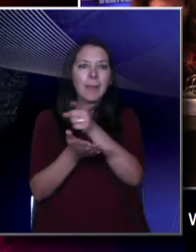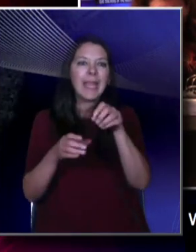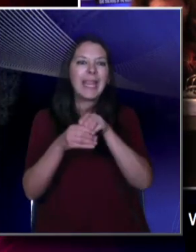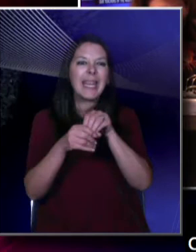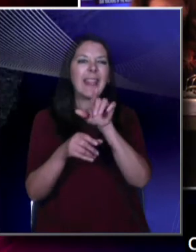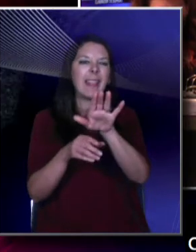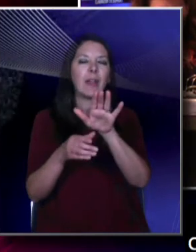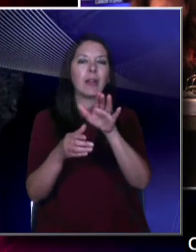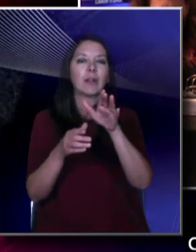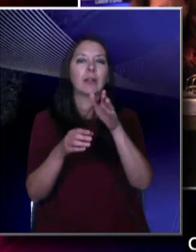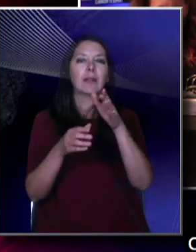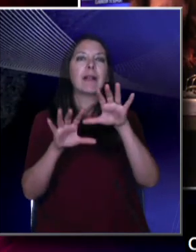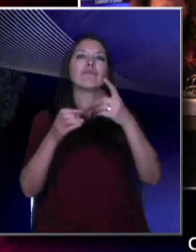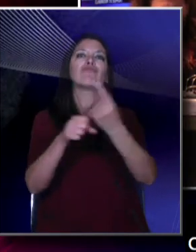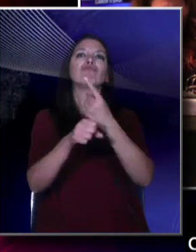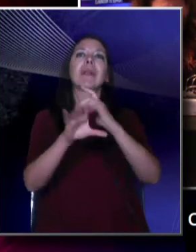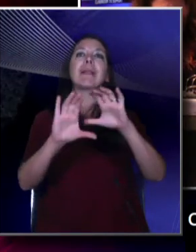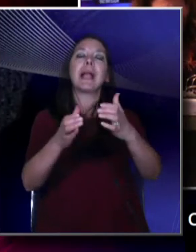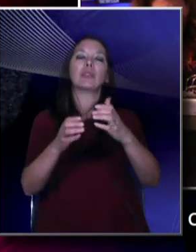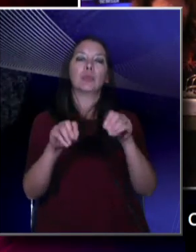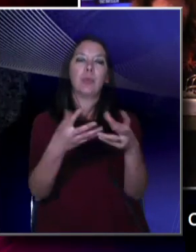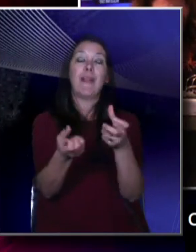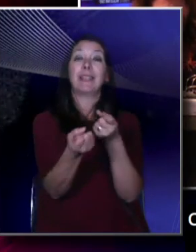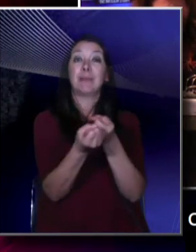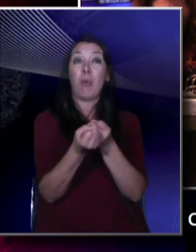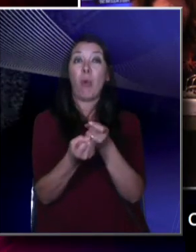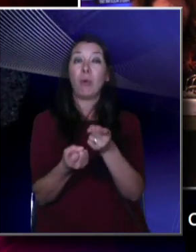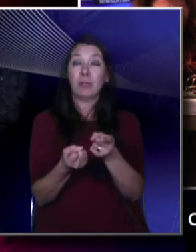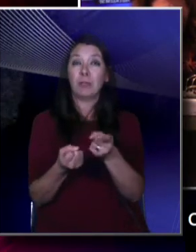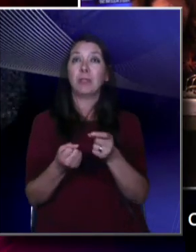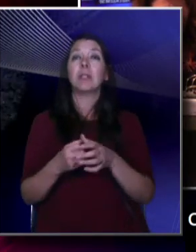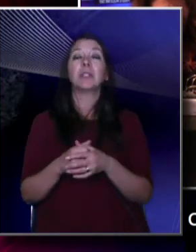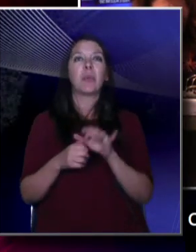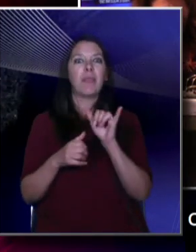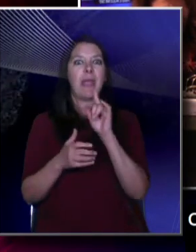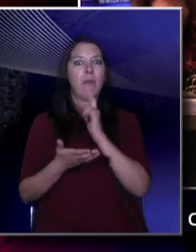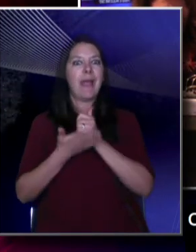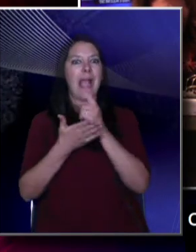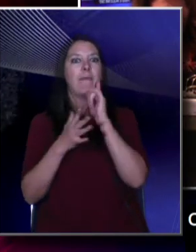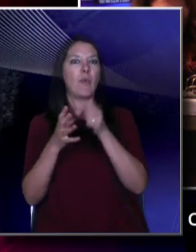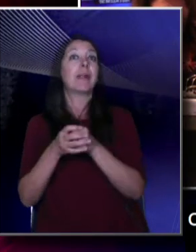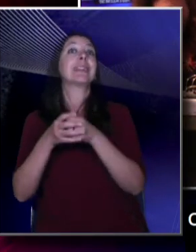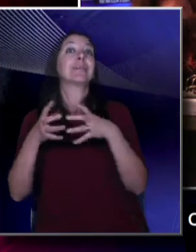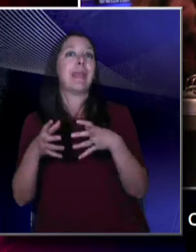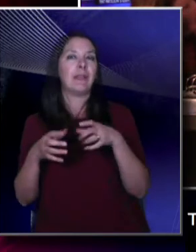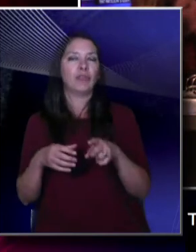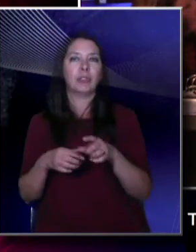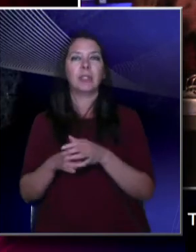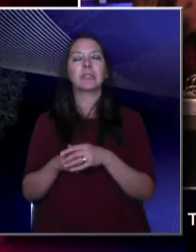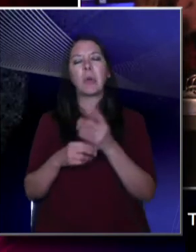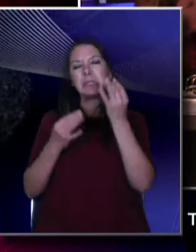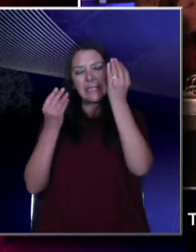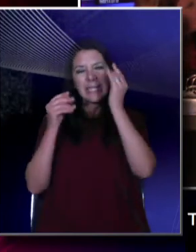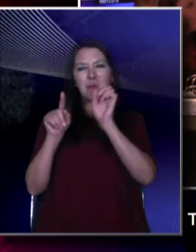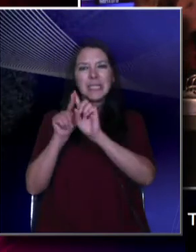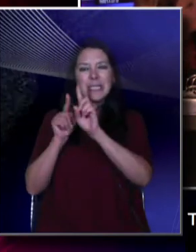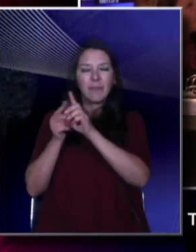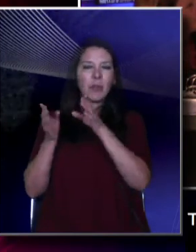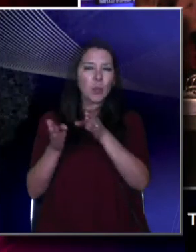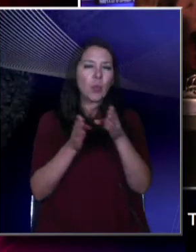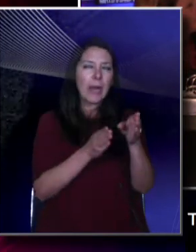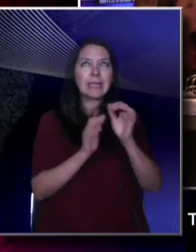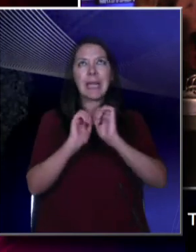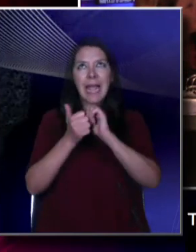support that particular student. I think it's possible. I think there's a lot of different ways you can be doing